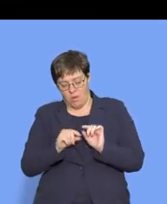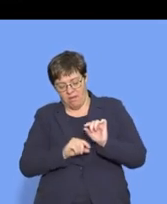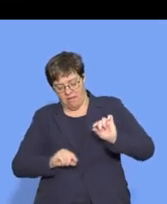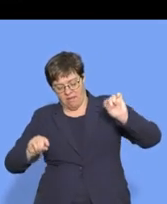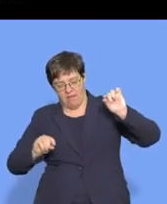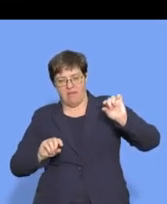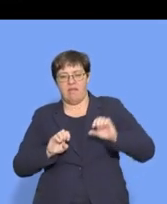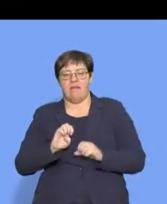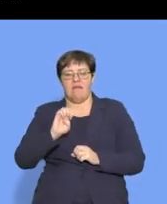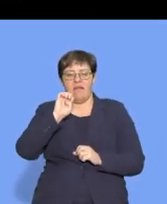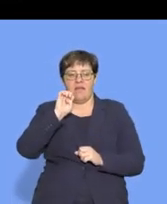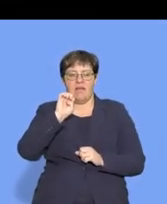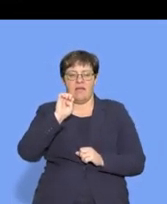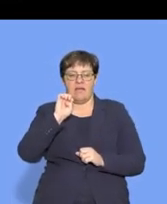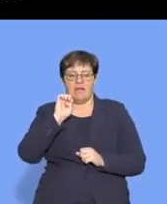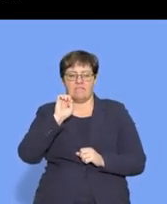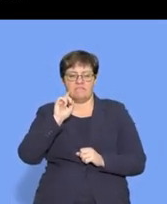lower